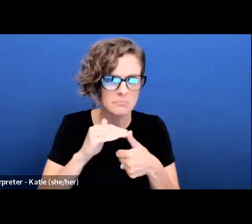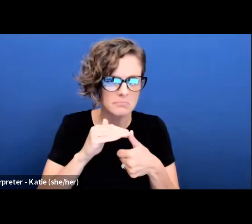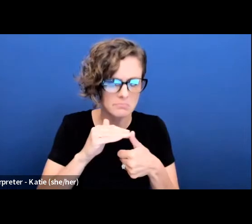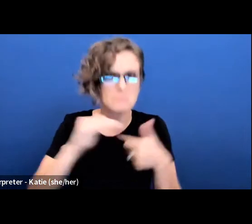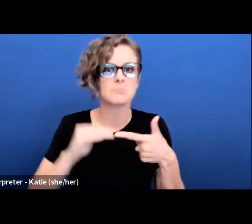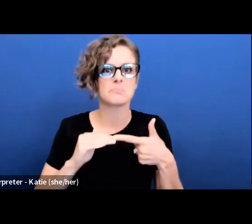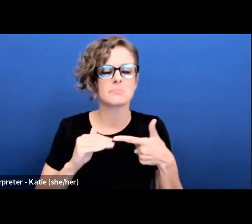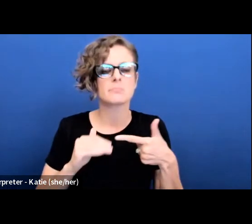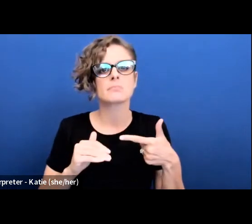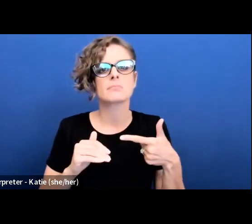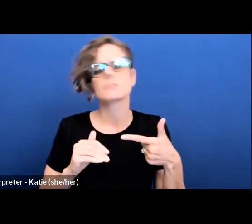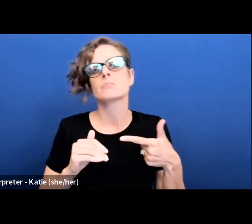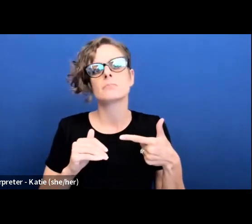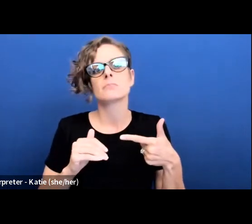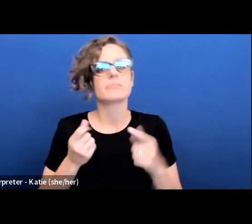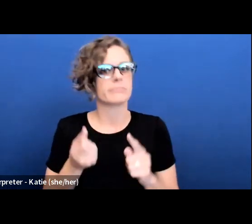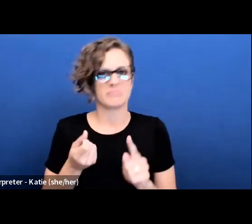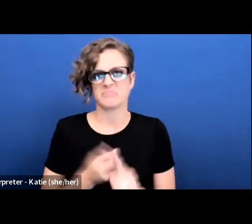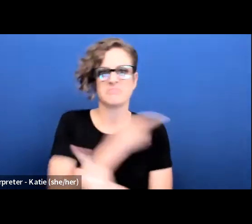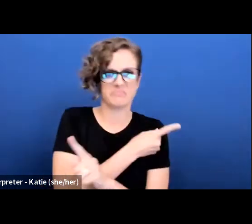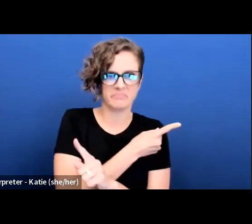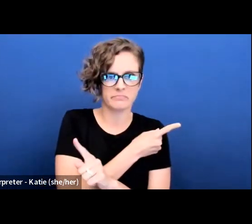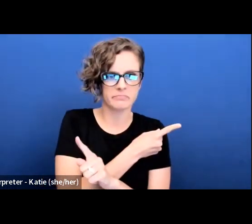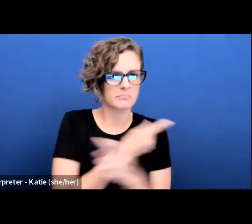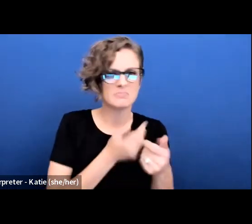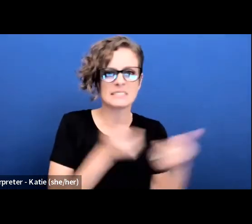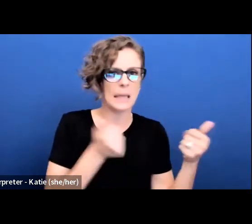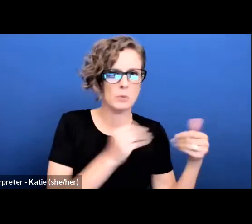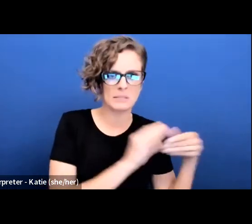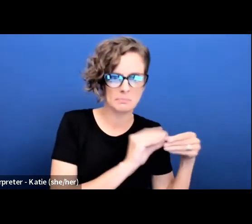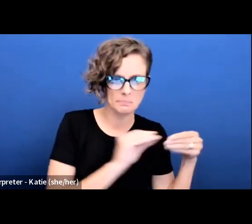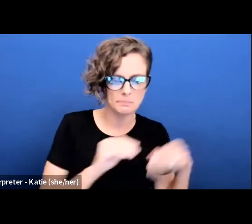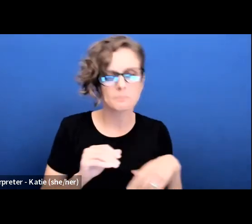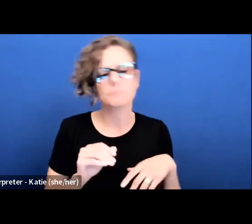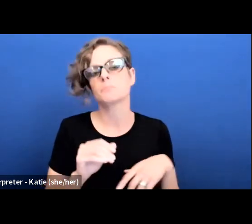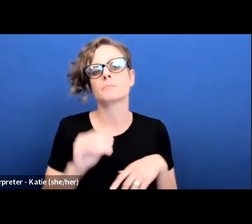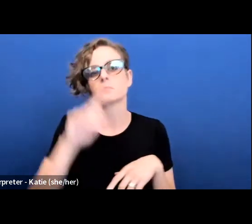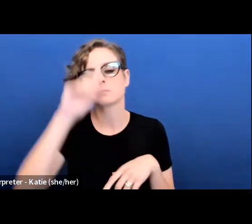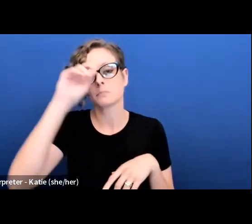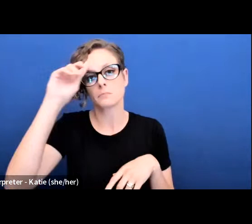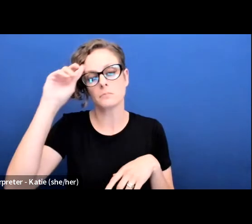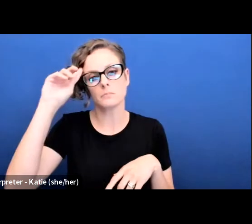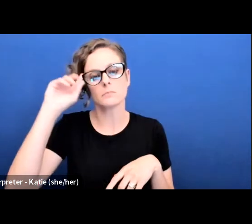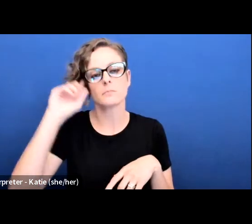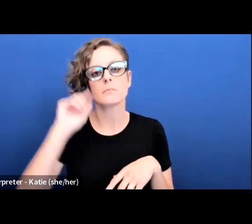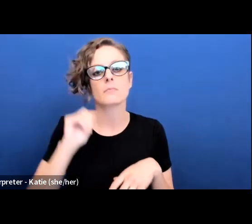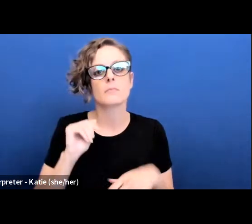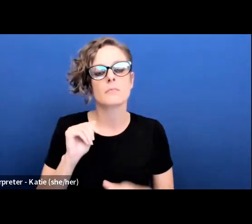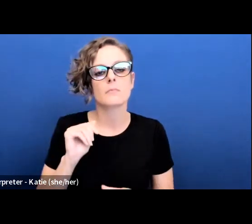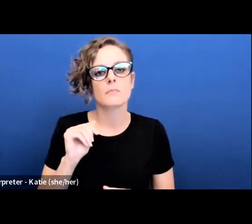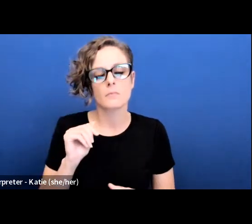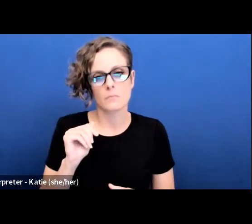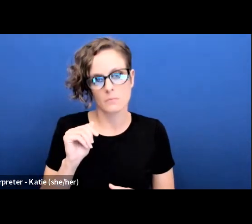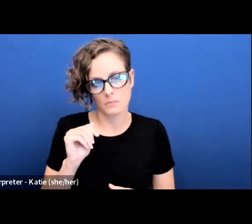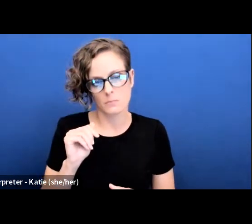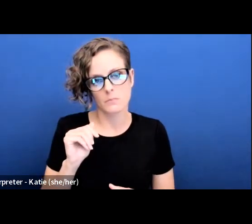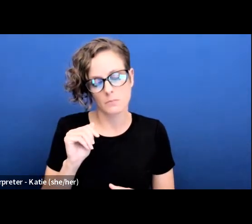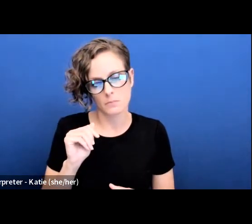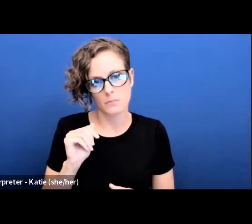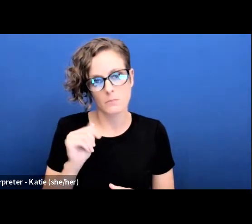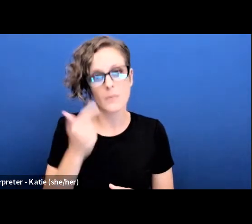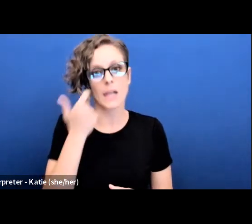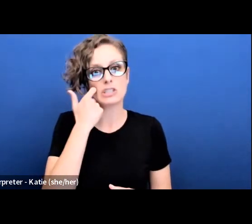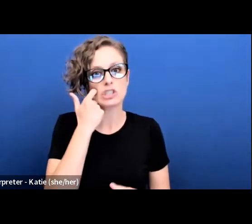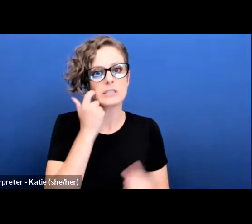I do have something that's totally separate about where you are now. And I just actually talked to